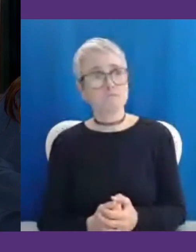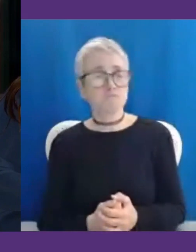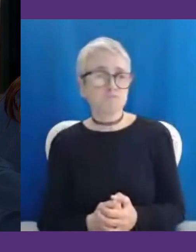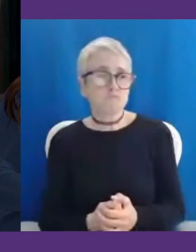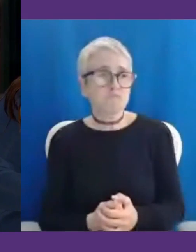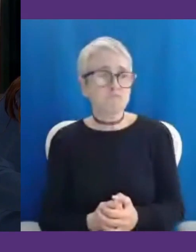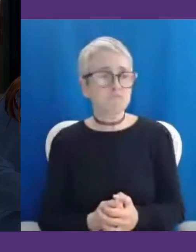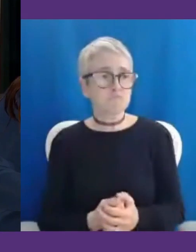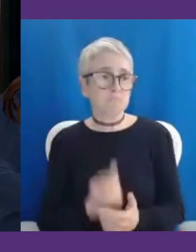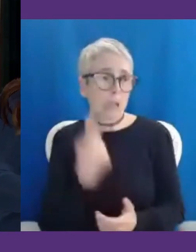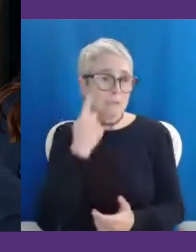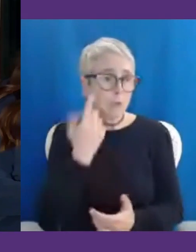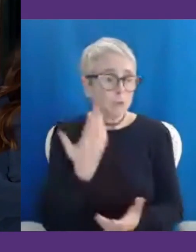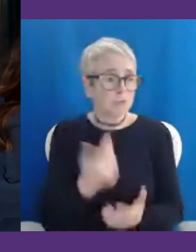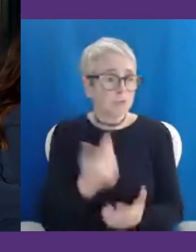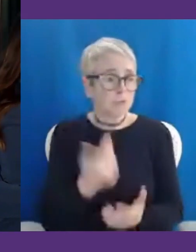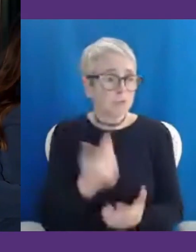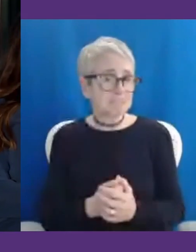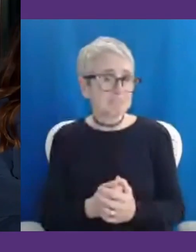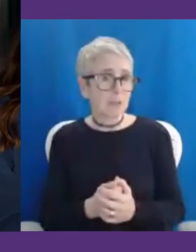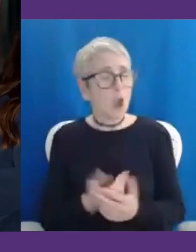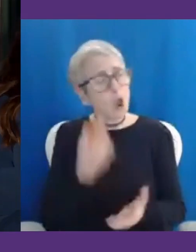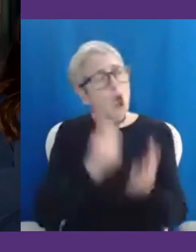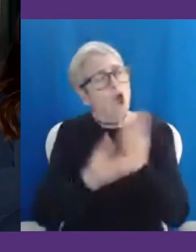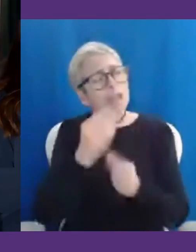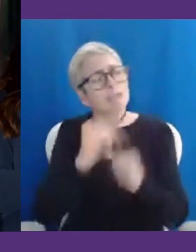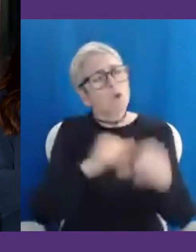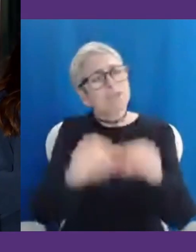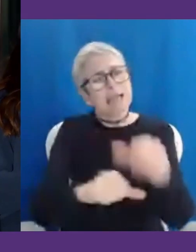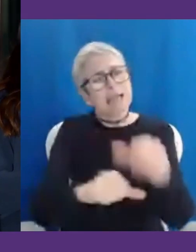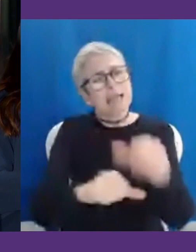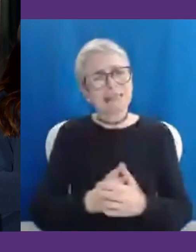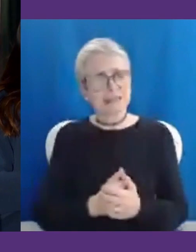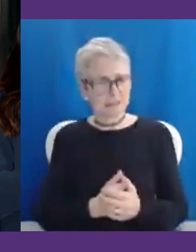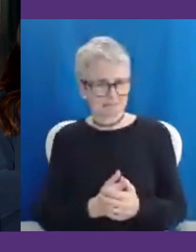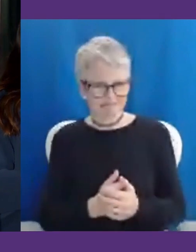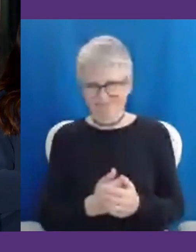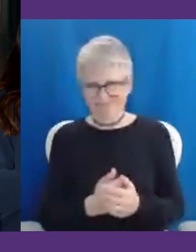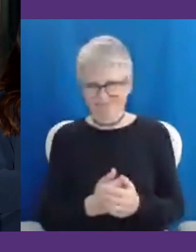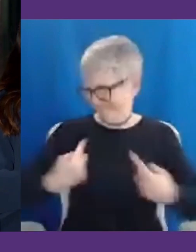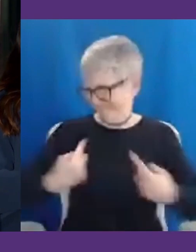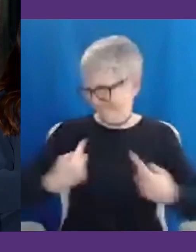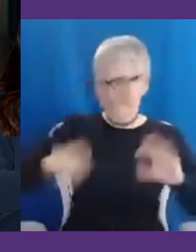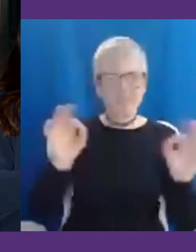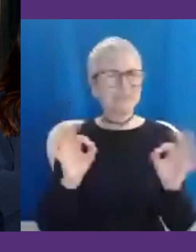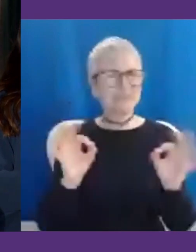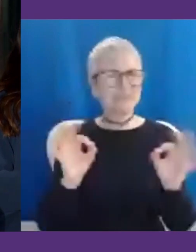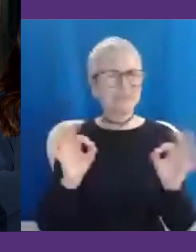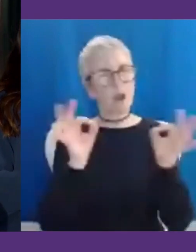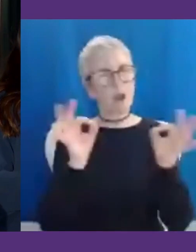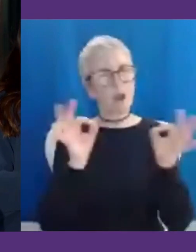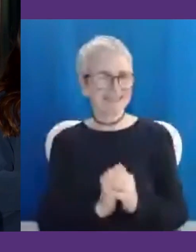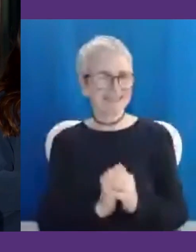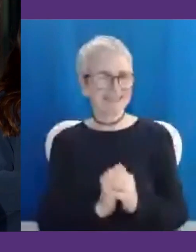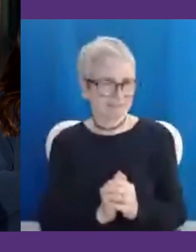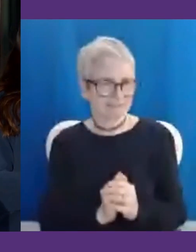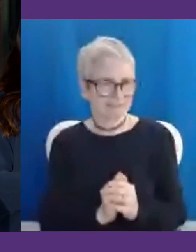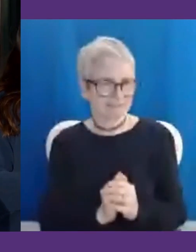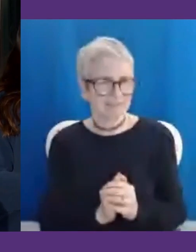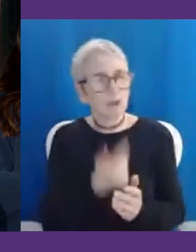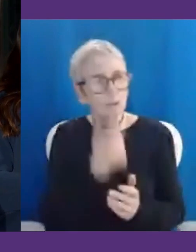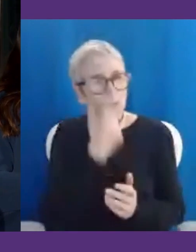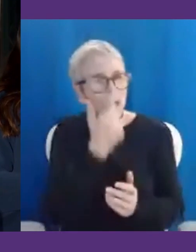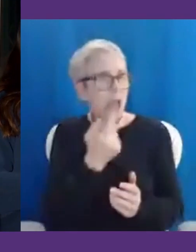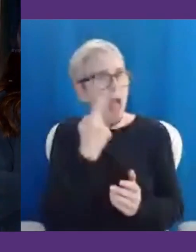for everyone. Like no one's perfect, but all we can do is listen and try to improve, I guess. Yeah.